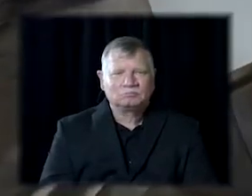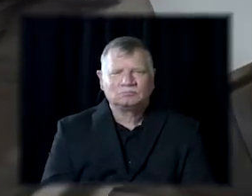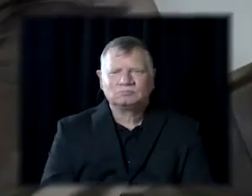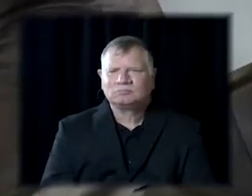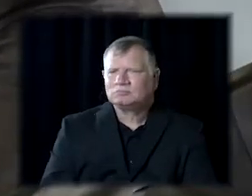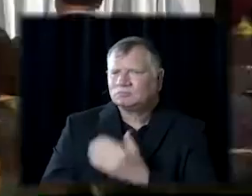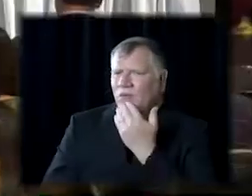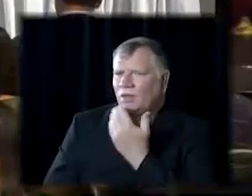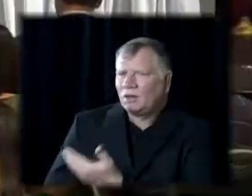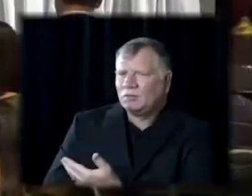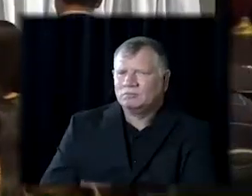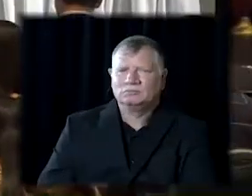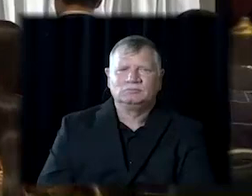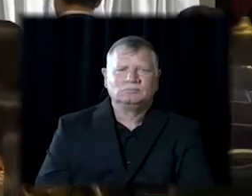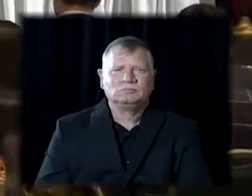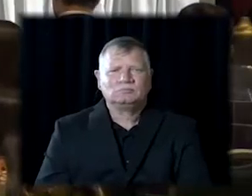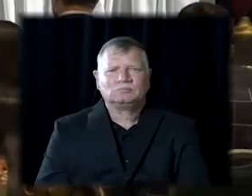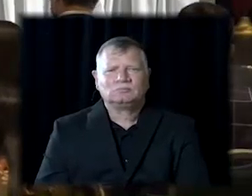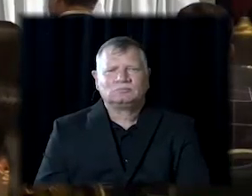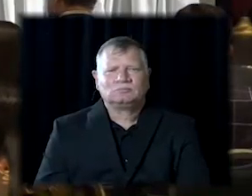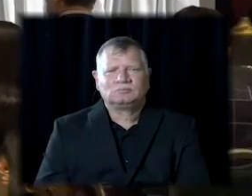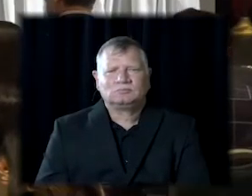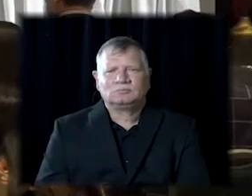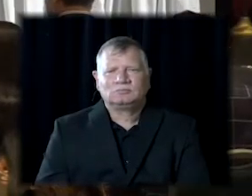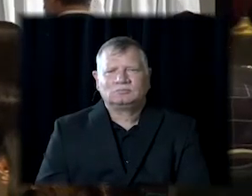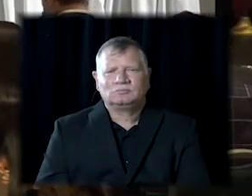Thank you, Mr. Gonzalez.